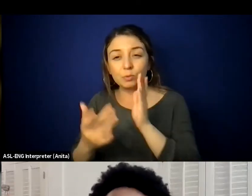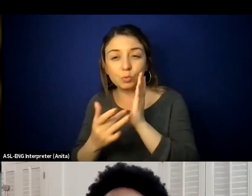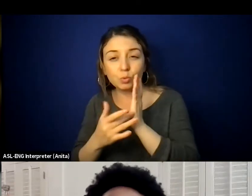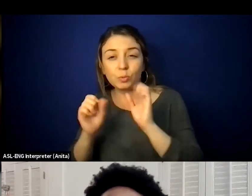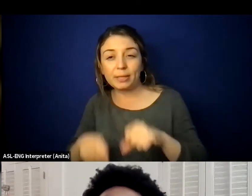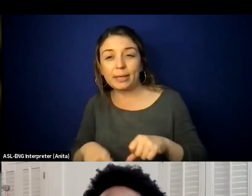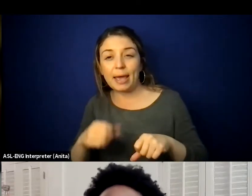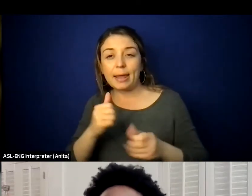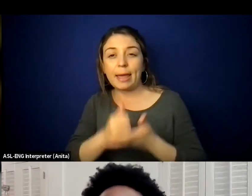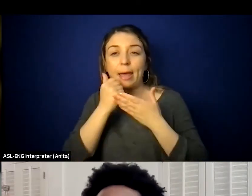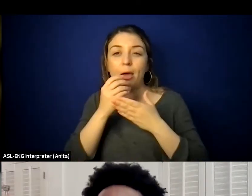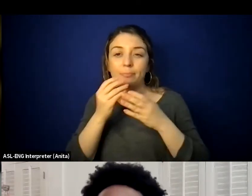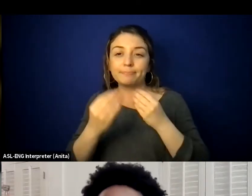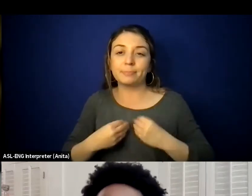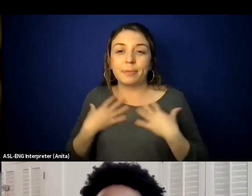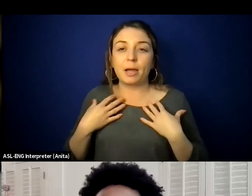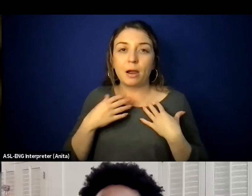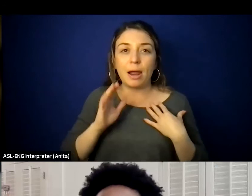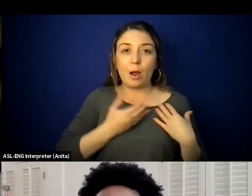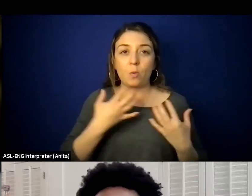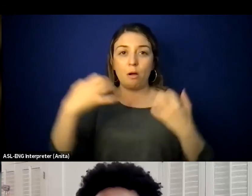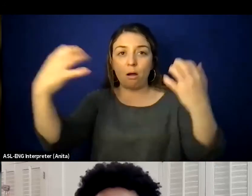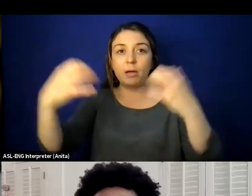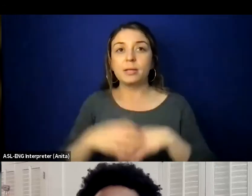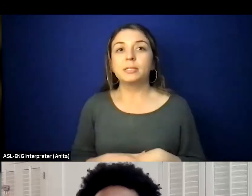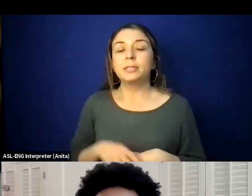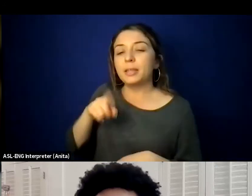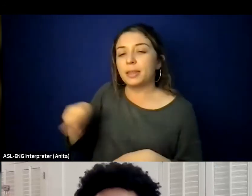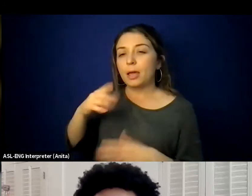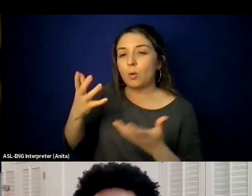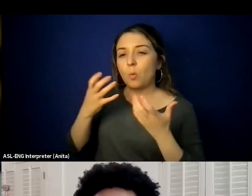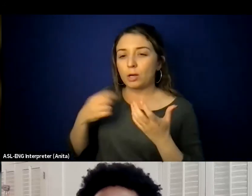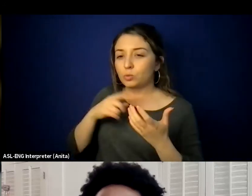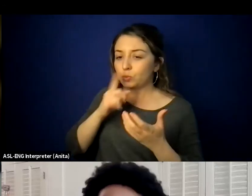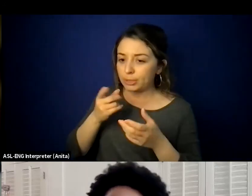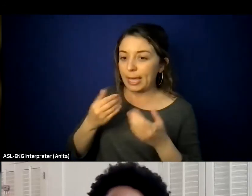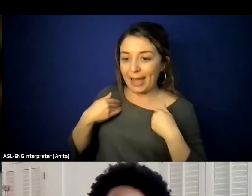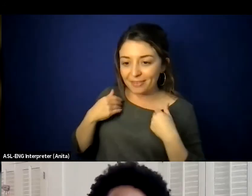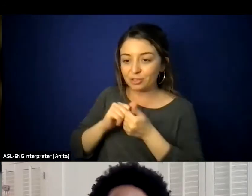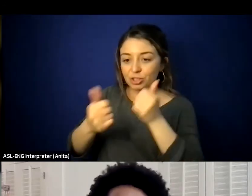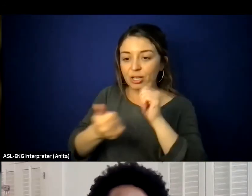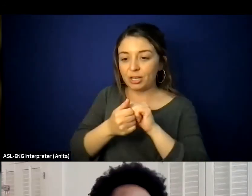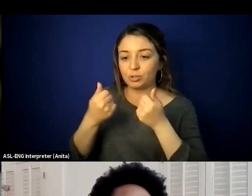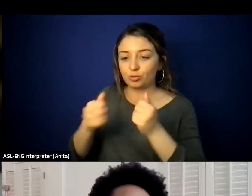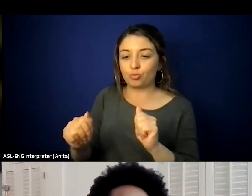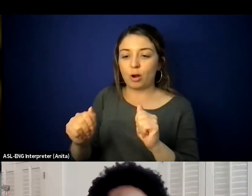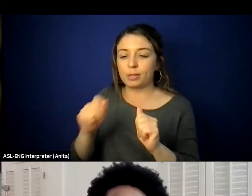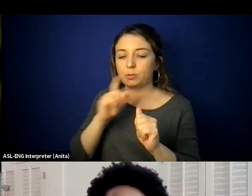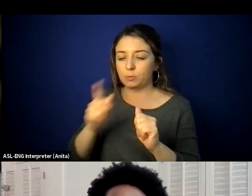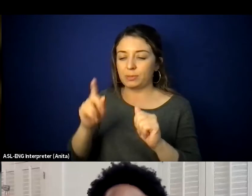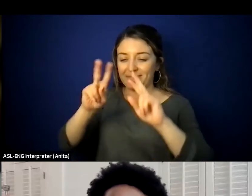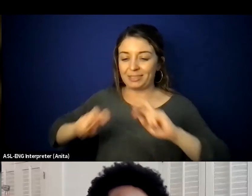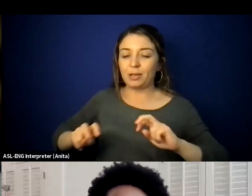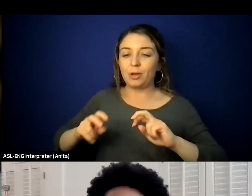our audiences? They wanted to be agents of change in kind of breaking apart